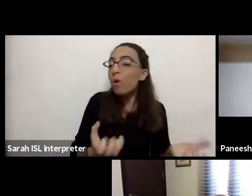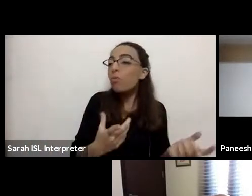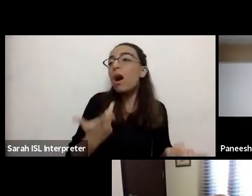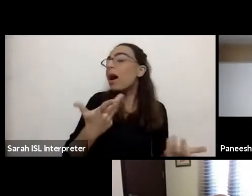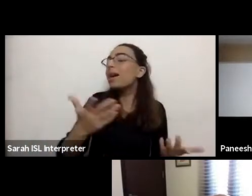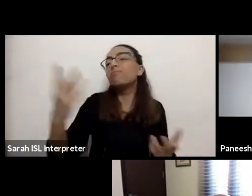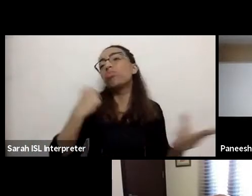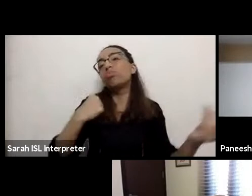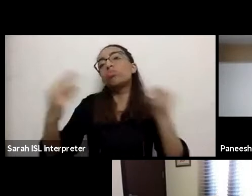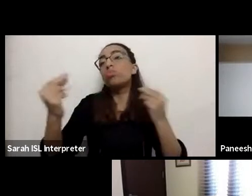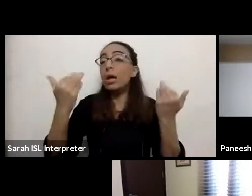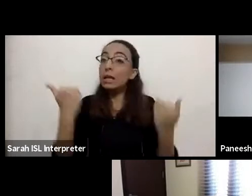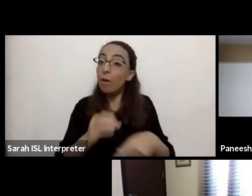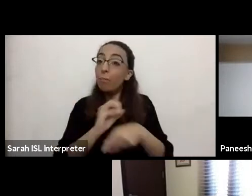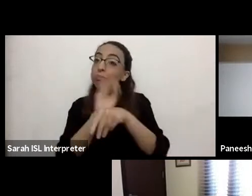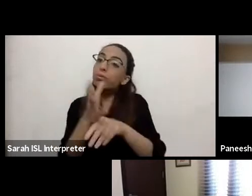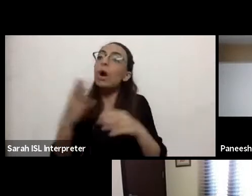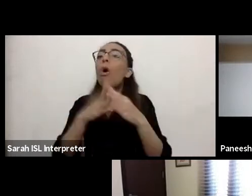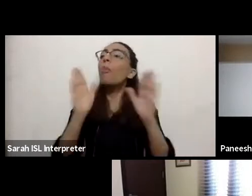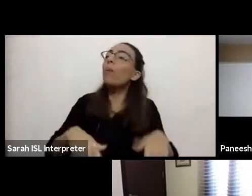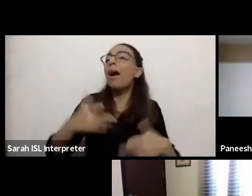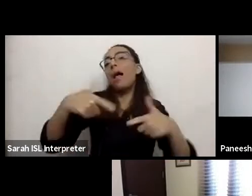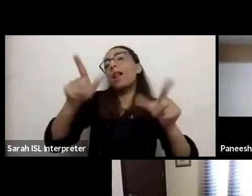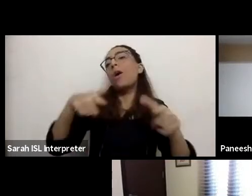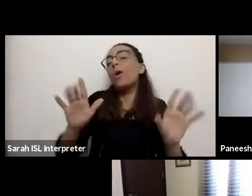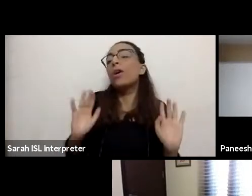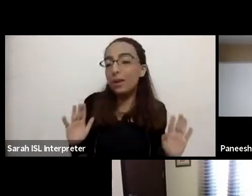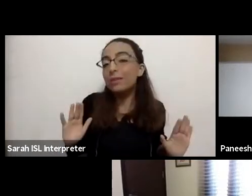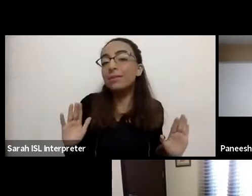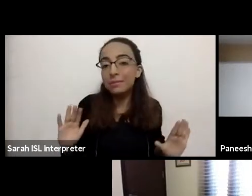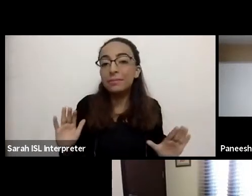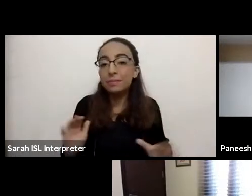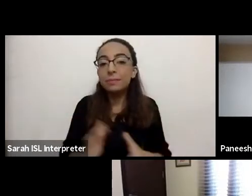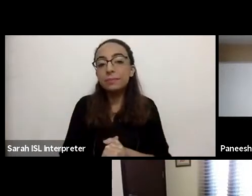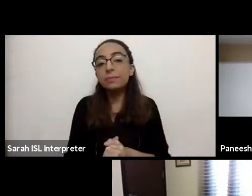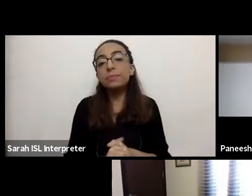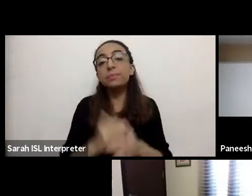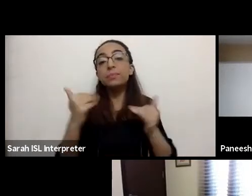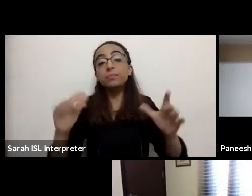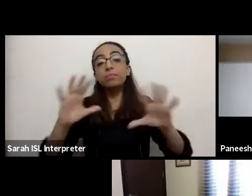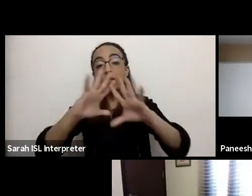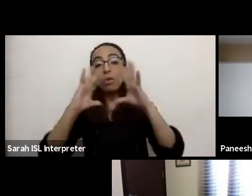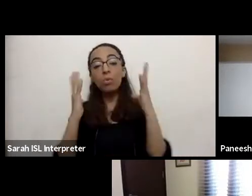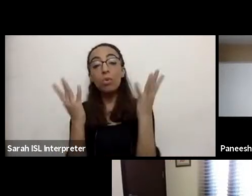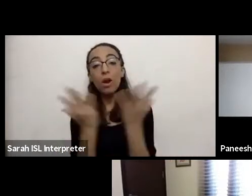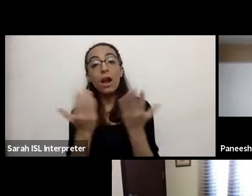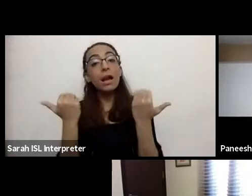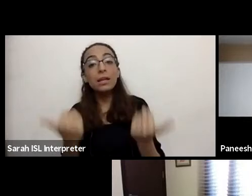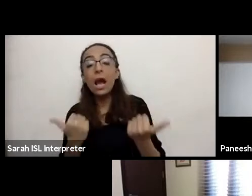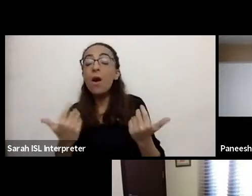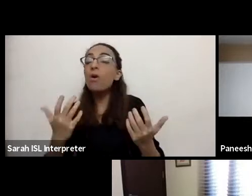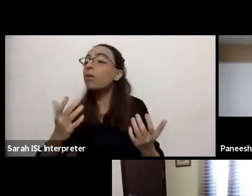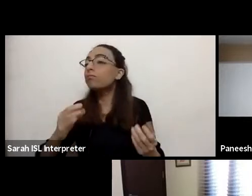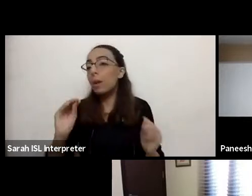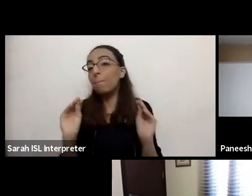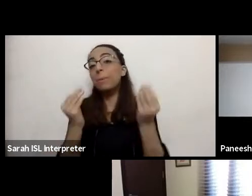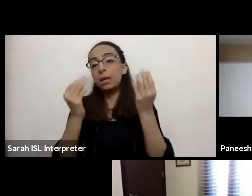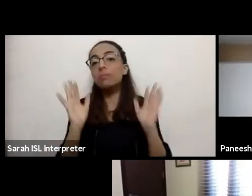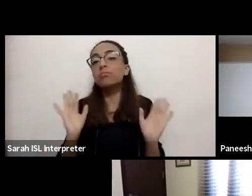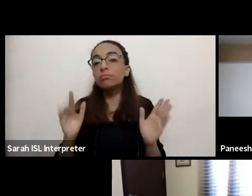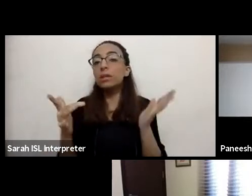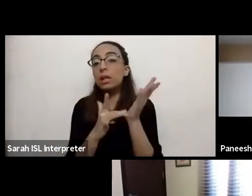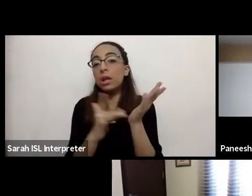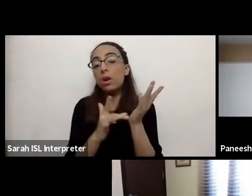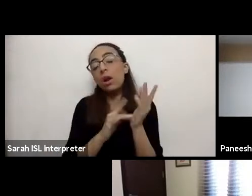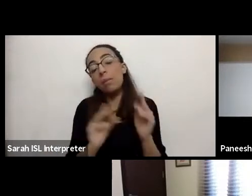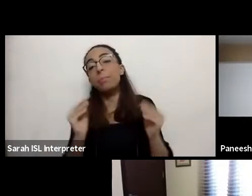organizations across the globe. But when it affected the whole world, I think this is something really celebrated, and a